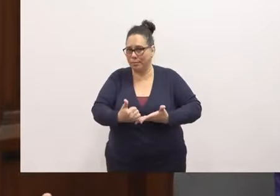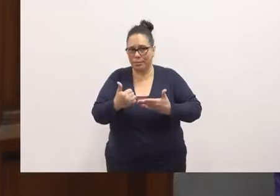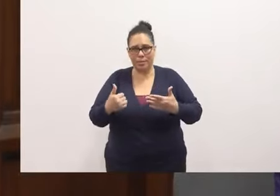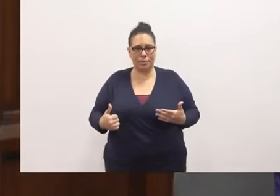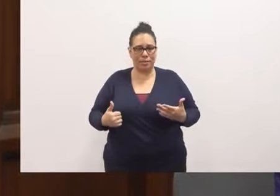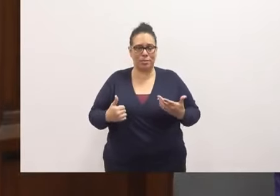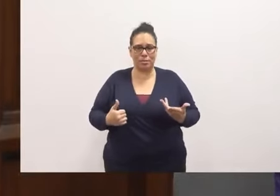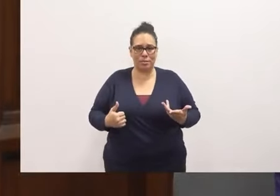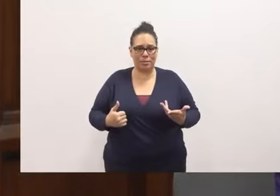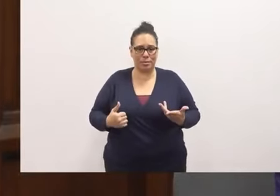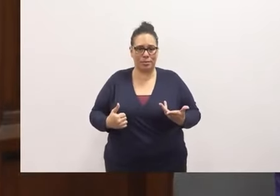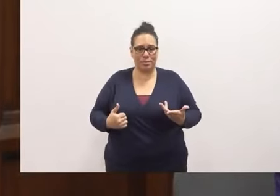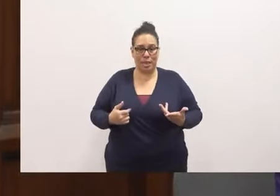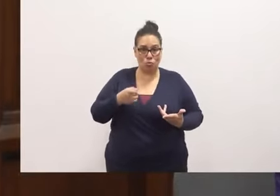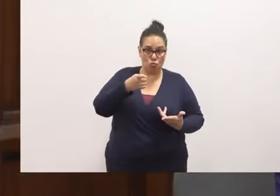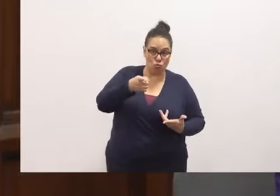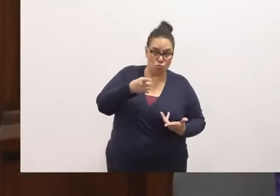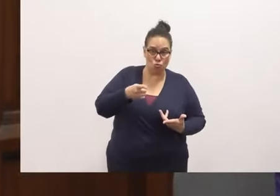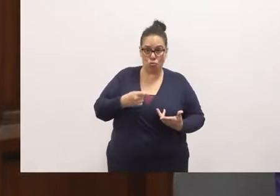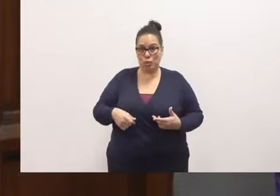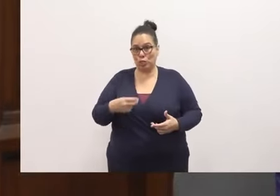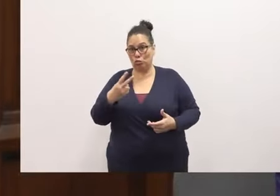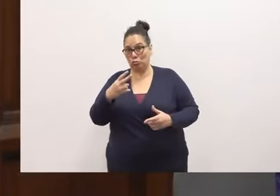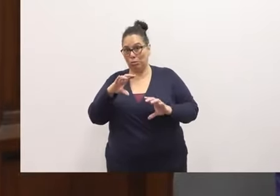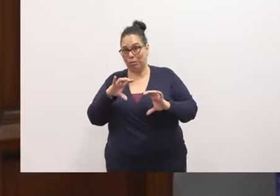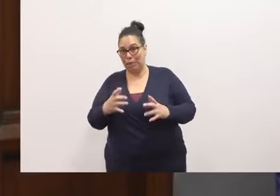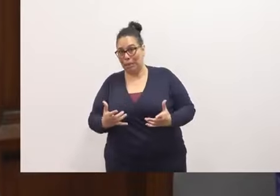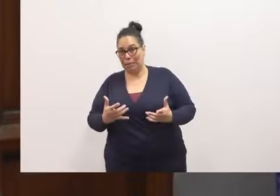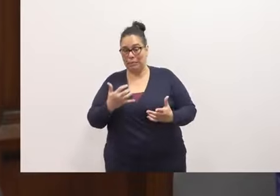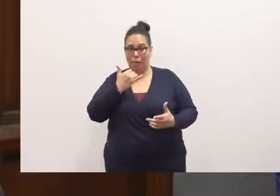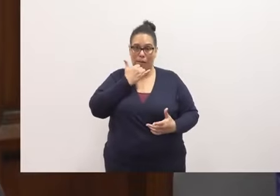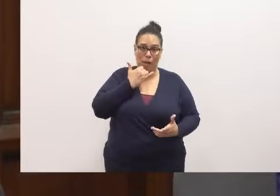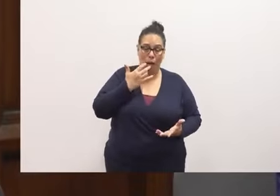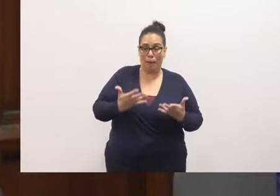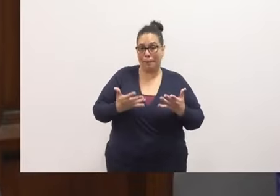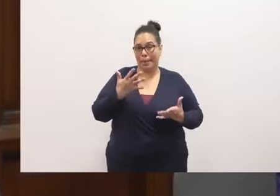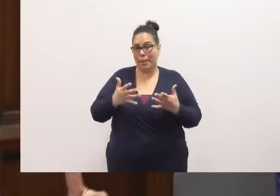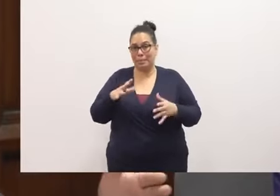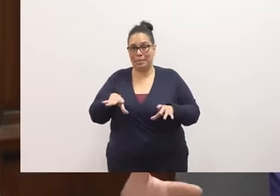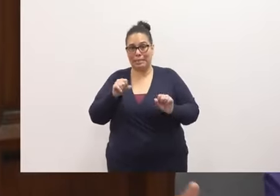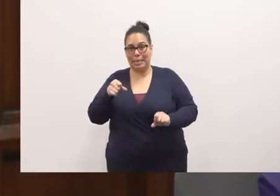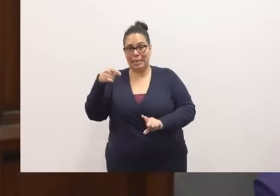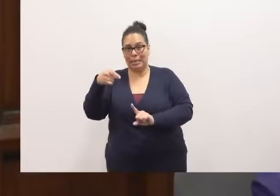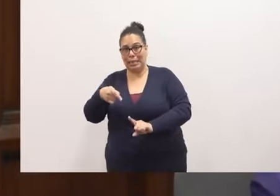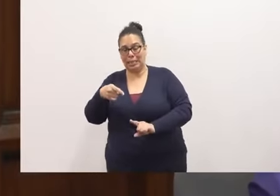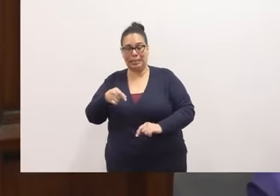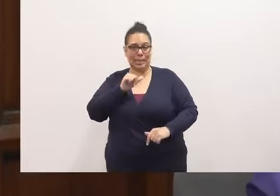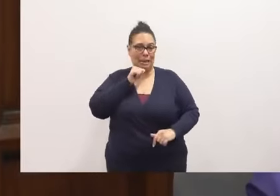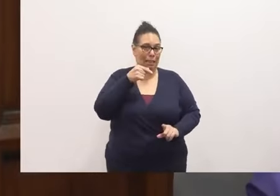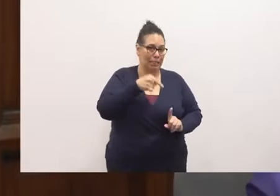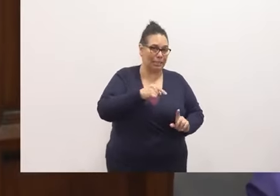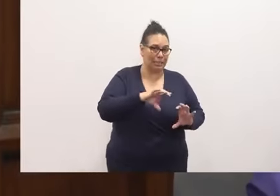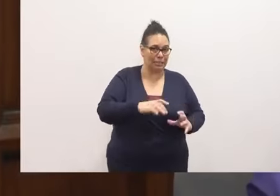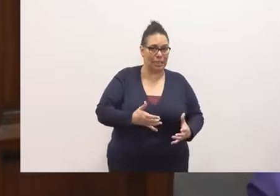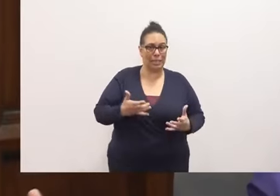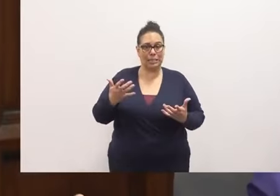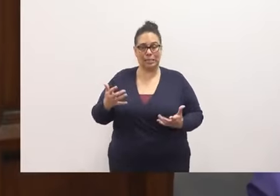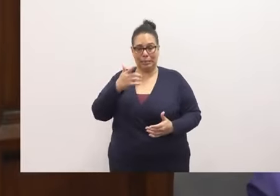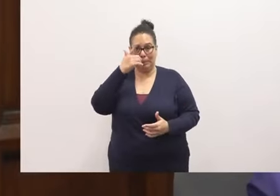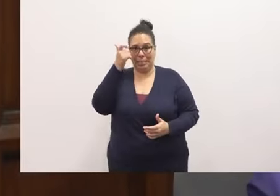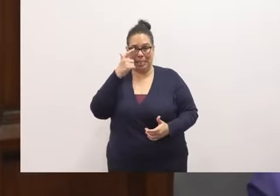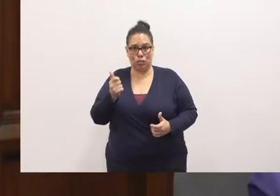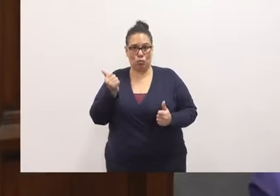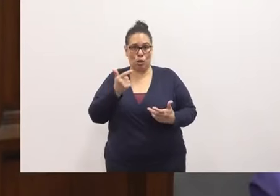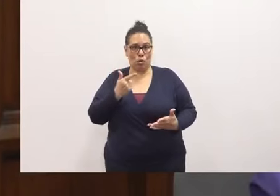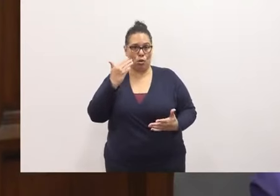to say to a student, hey, you're two classes off, or hey, you may want to consider taking this class instead of this other class, because as we